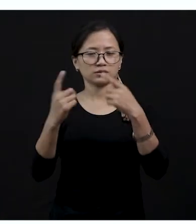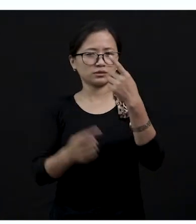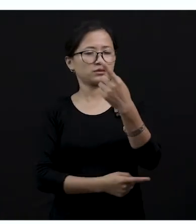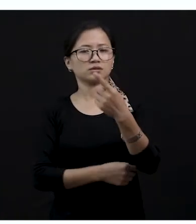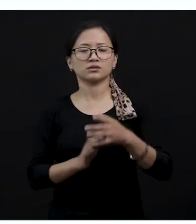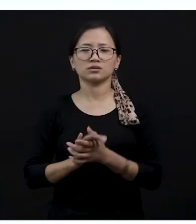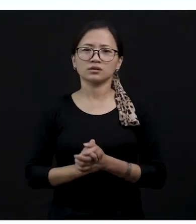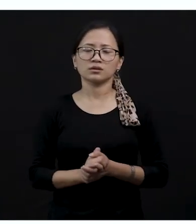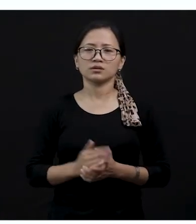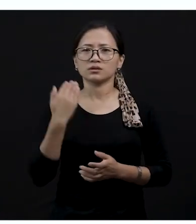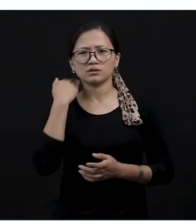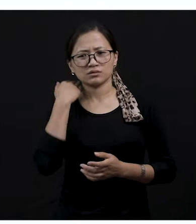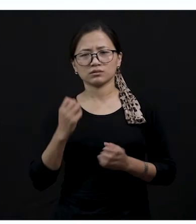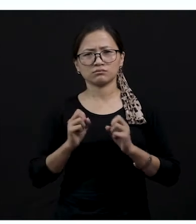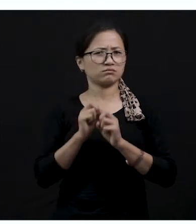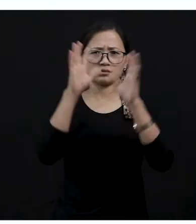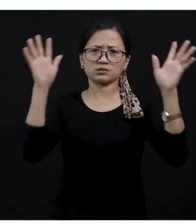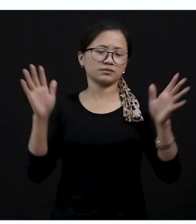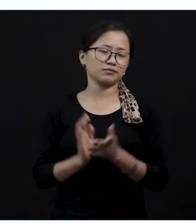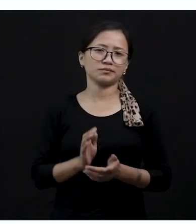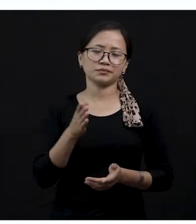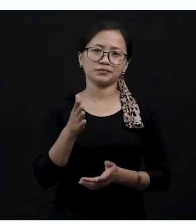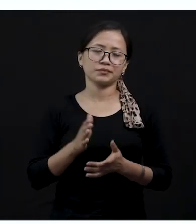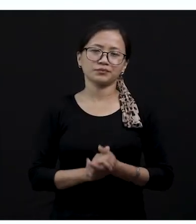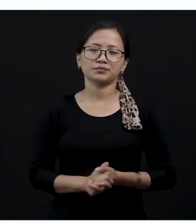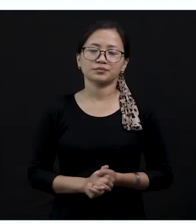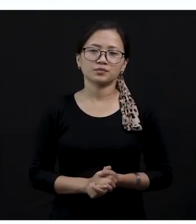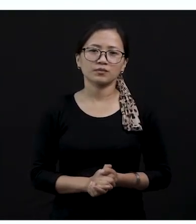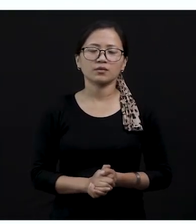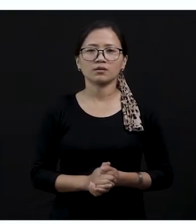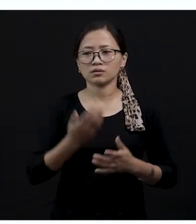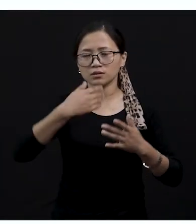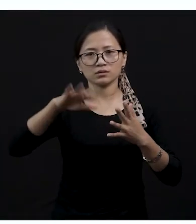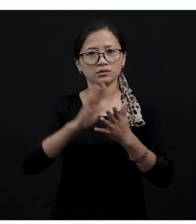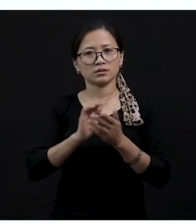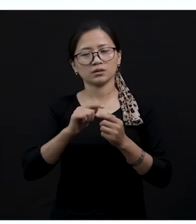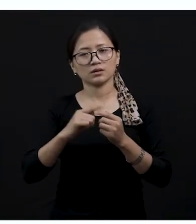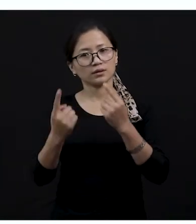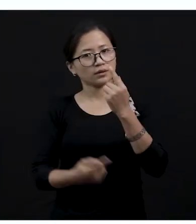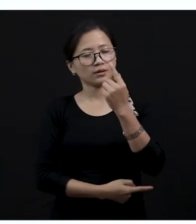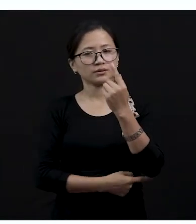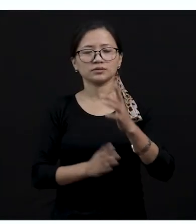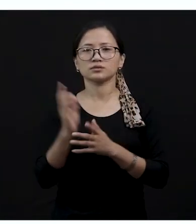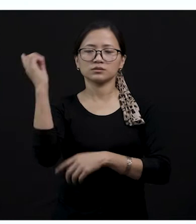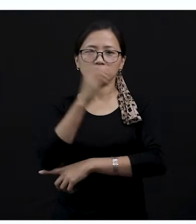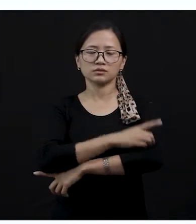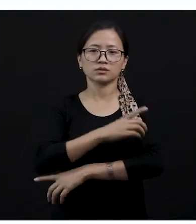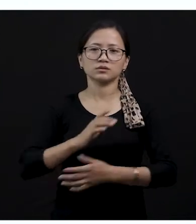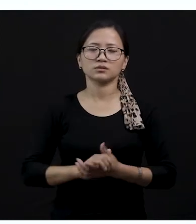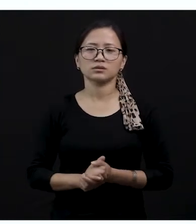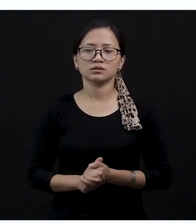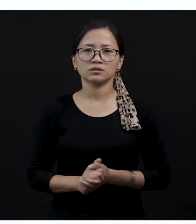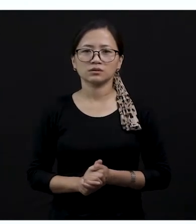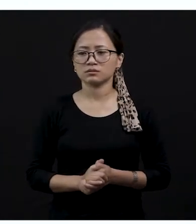means something that is boring, unexciting, right? So as they were going to end their boring day,